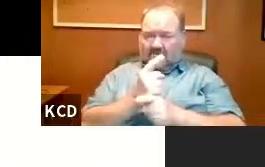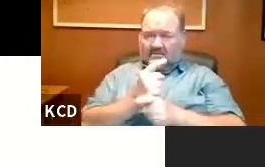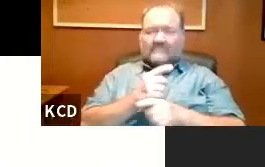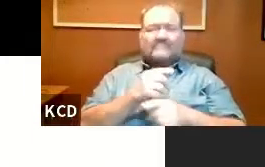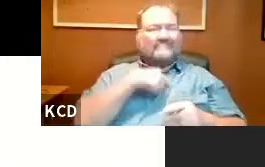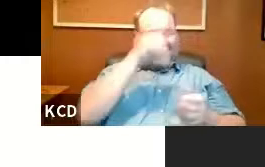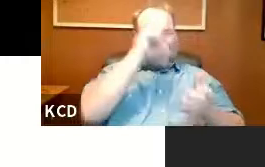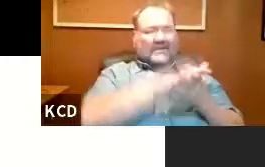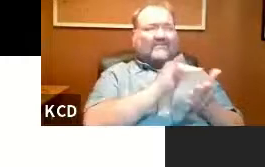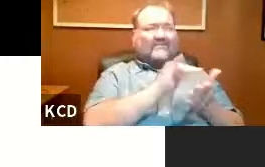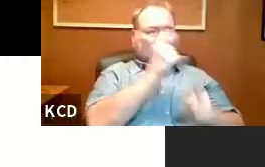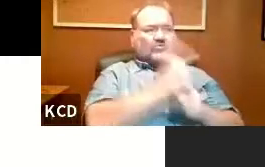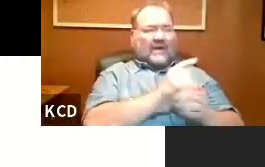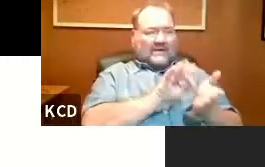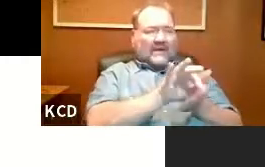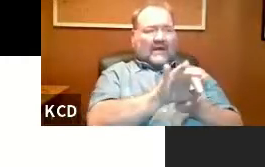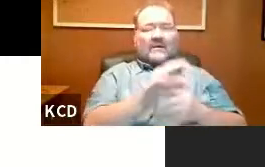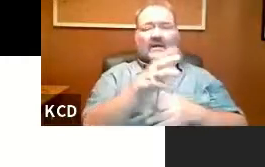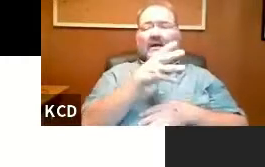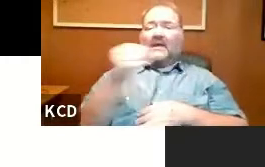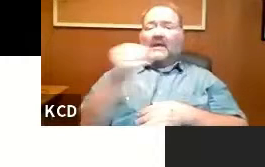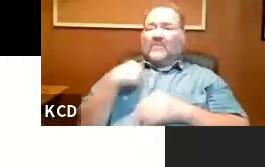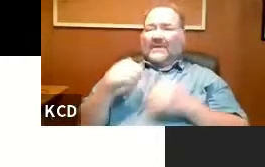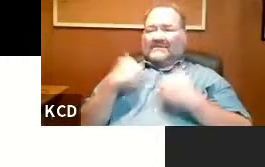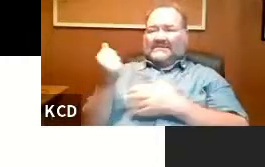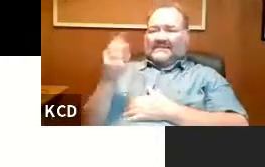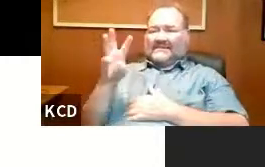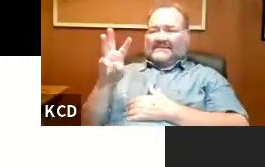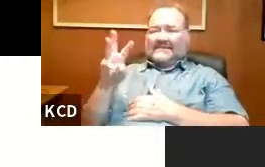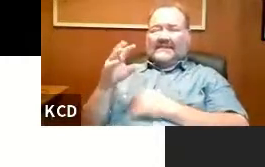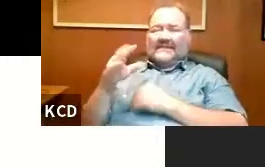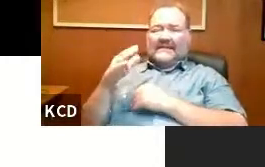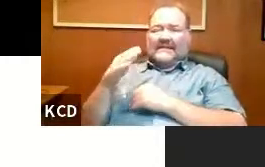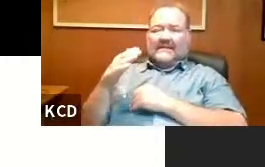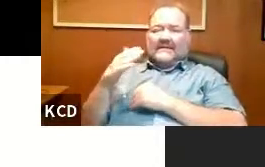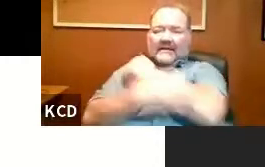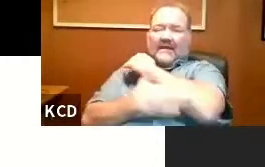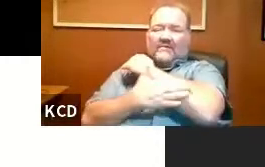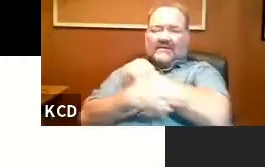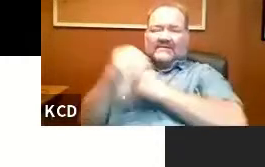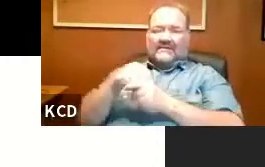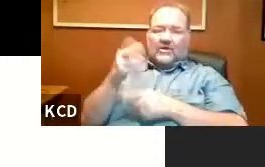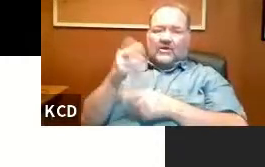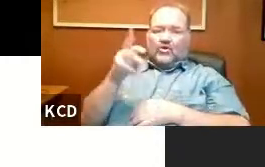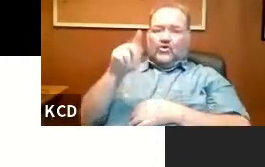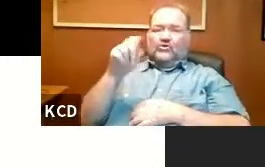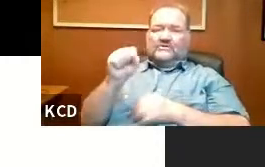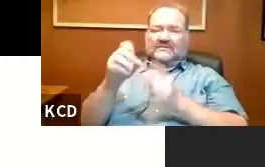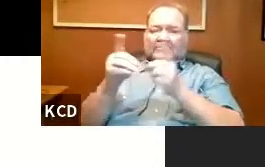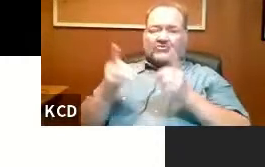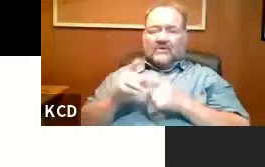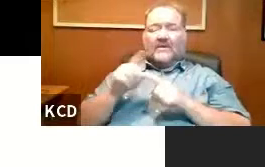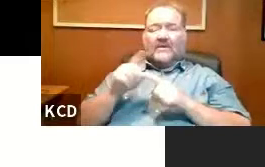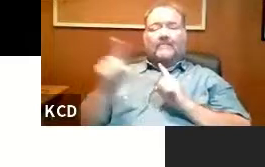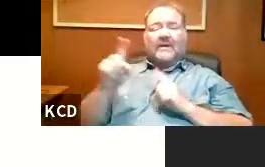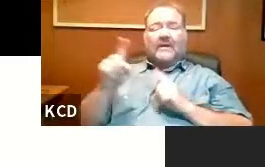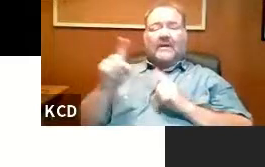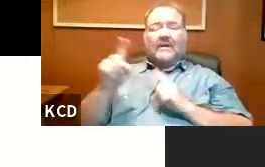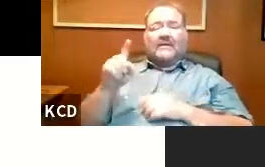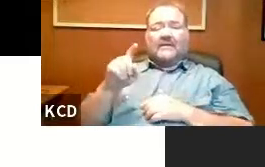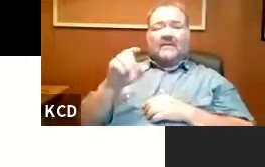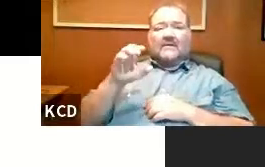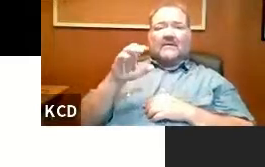I believe that's the correct count. Yeah. And we have 16 counties in the Hertz district, but seem to see